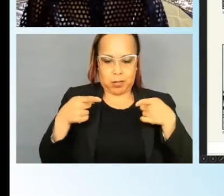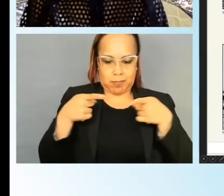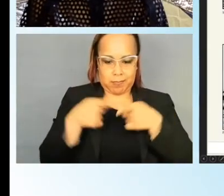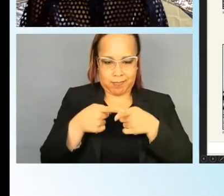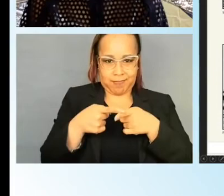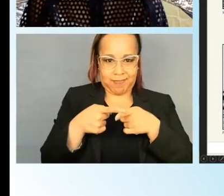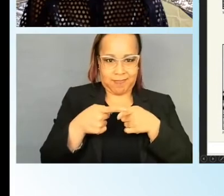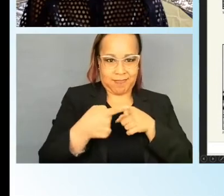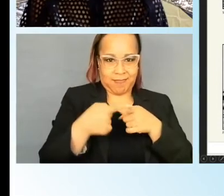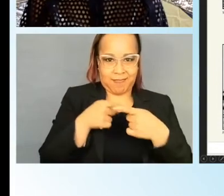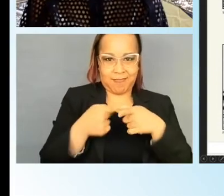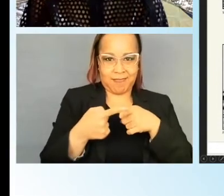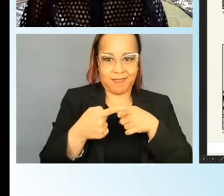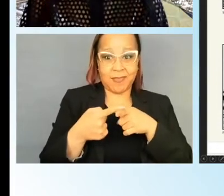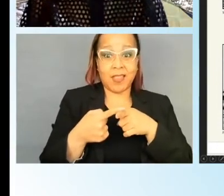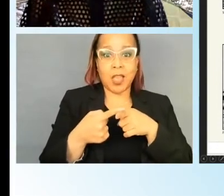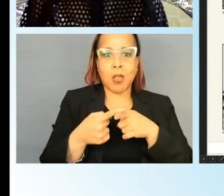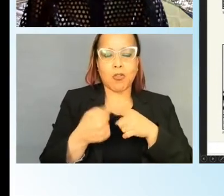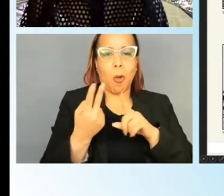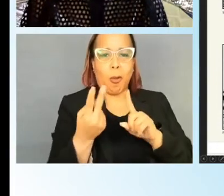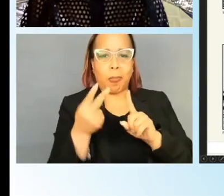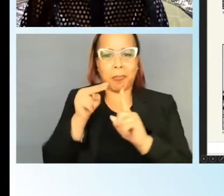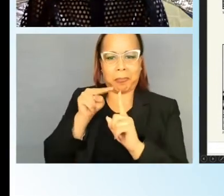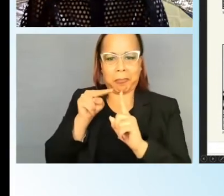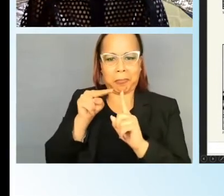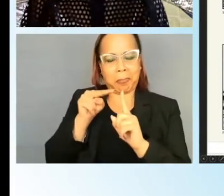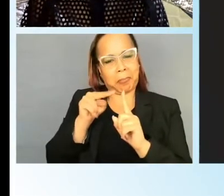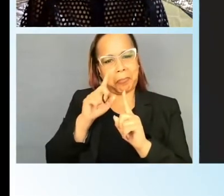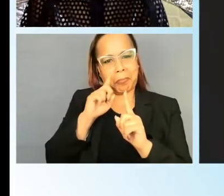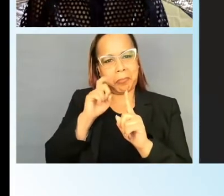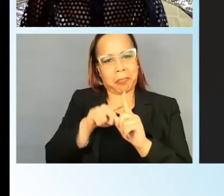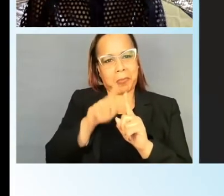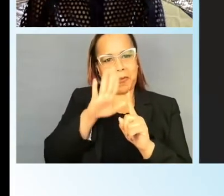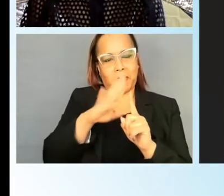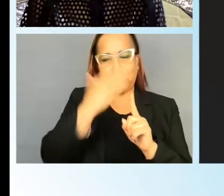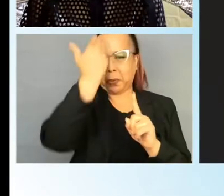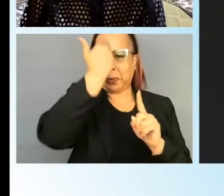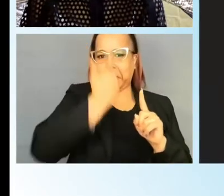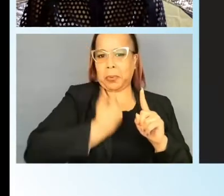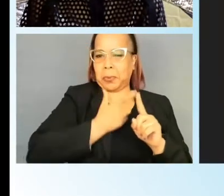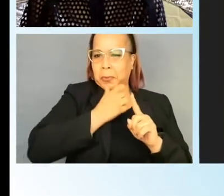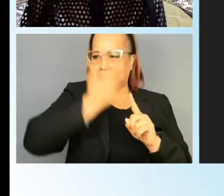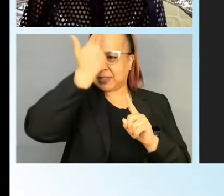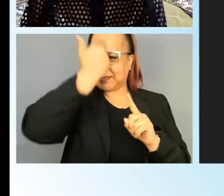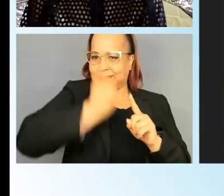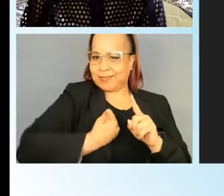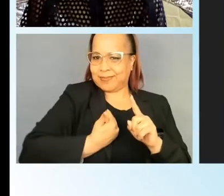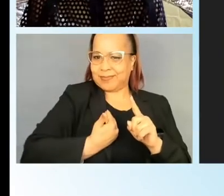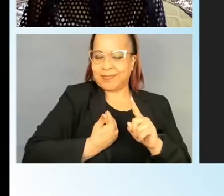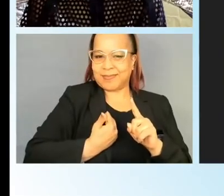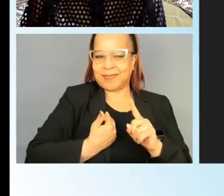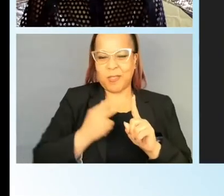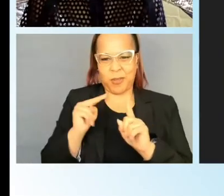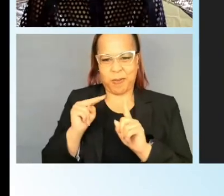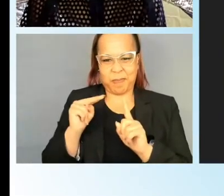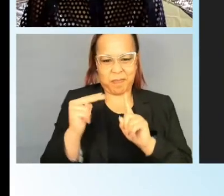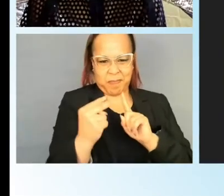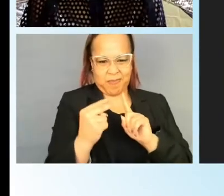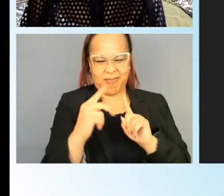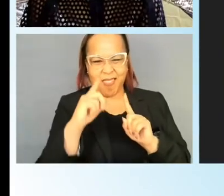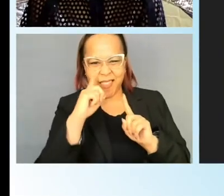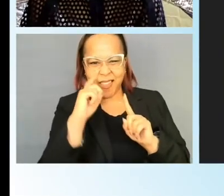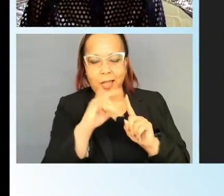that it might change from something that gives a recognition of her silhouette to something that gives a recognition that it's